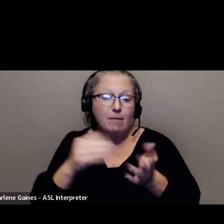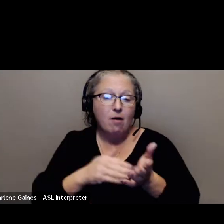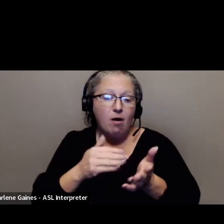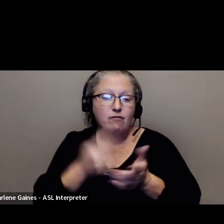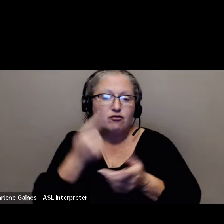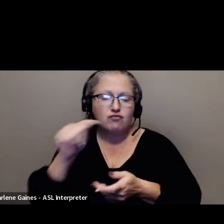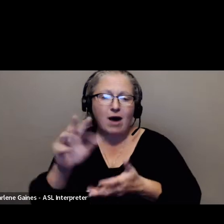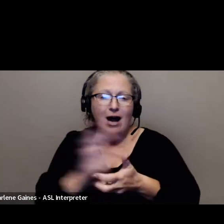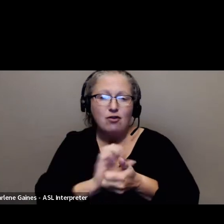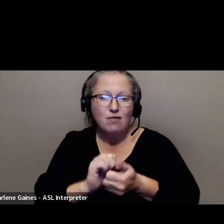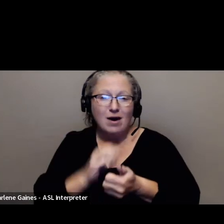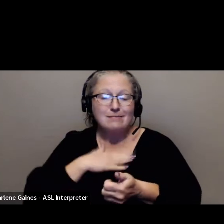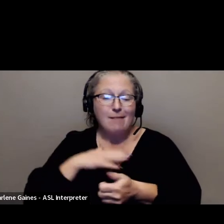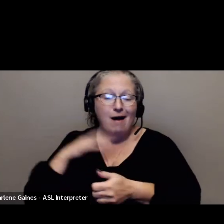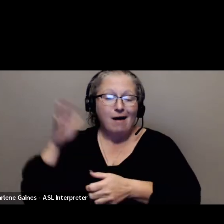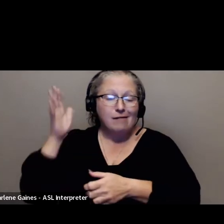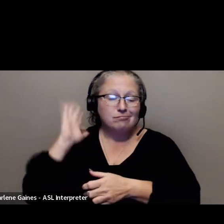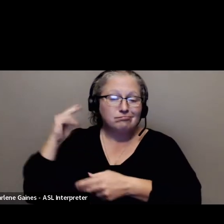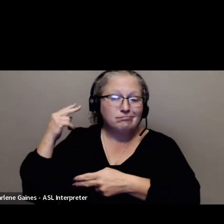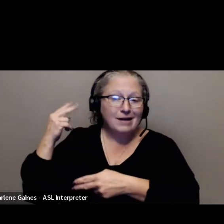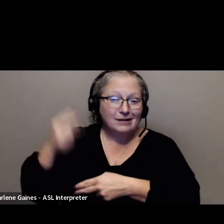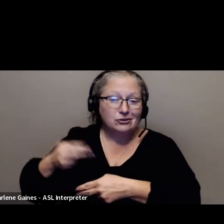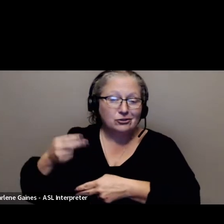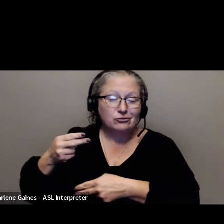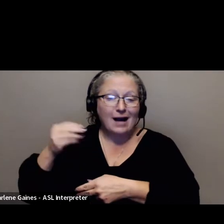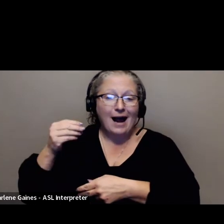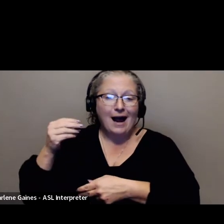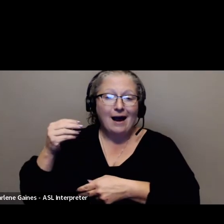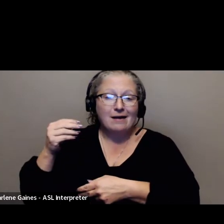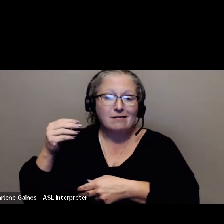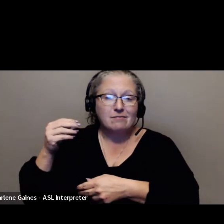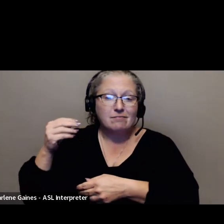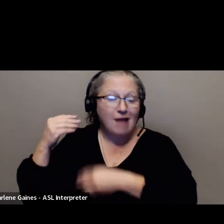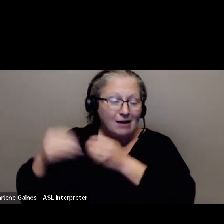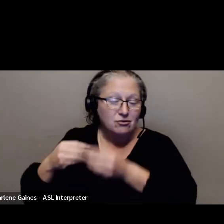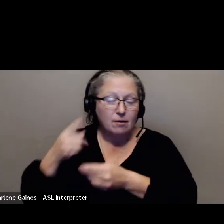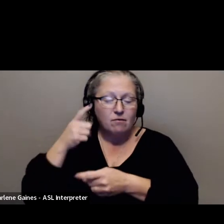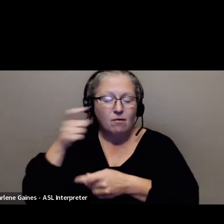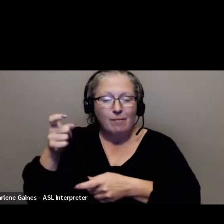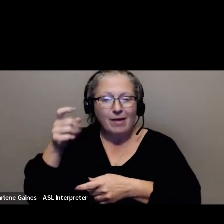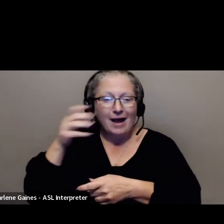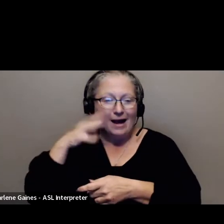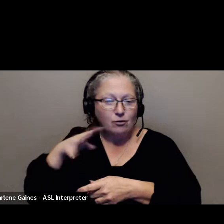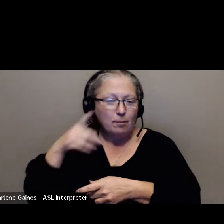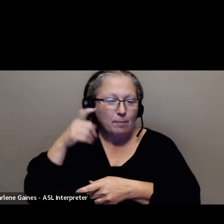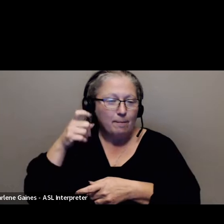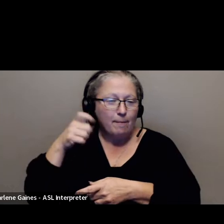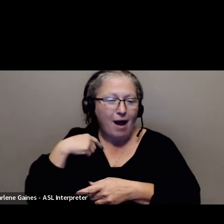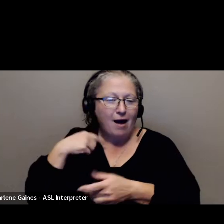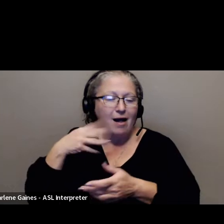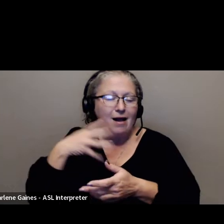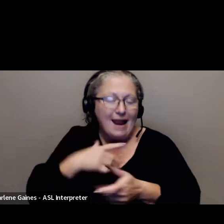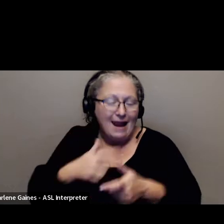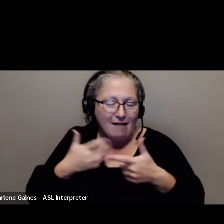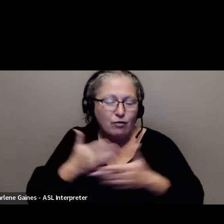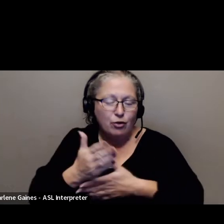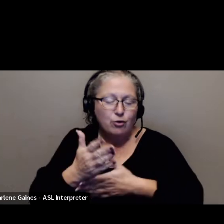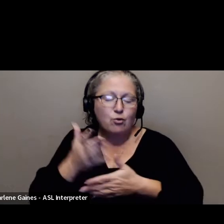to erase my ancestry and heritage with their ignorance. I live at an intersection of racism and anti-Jewish